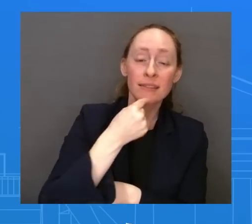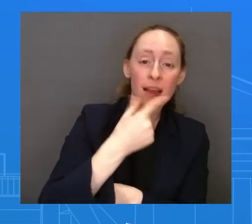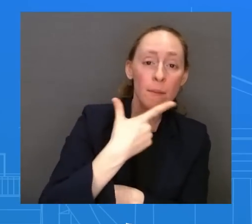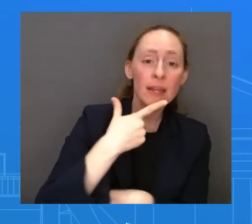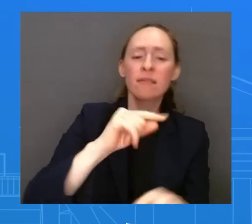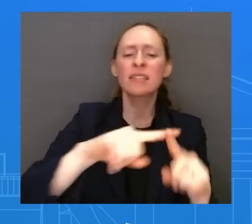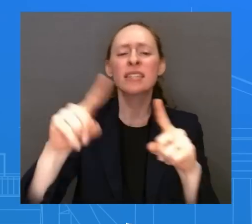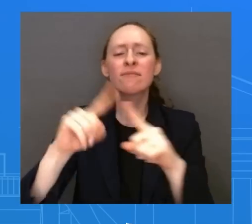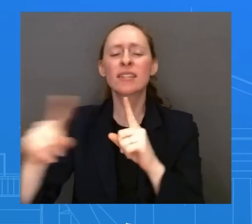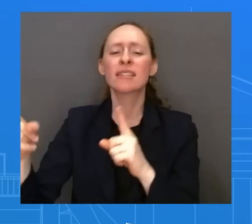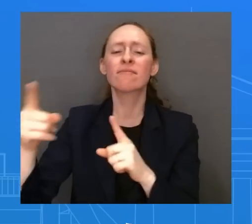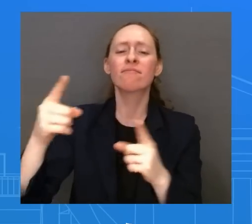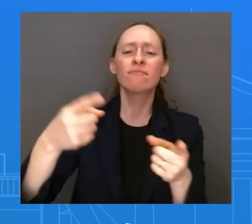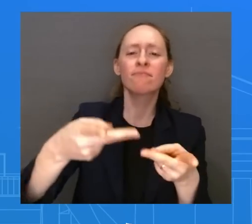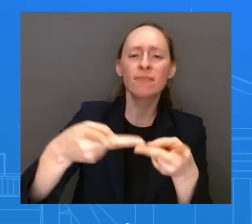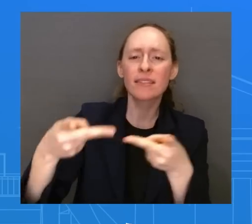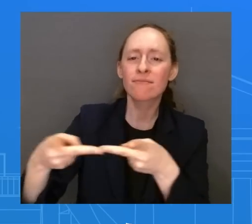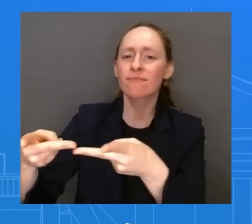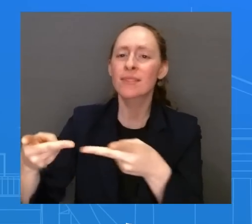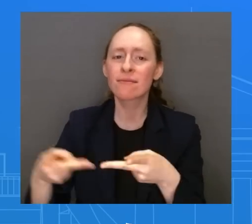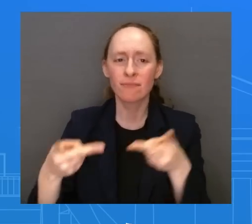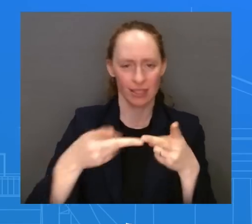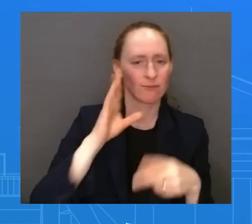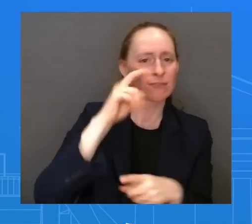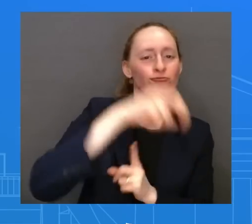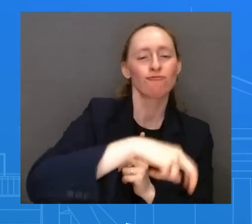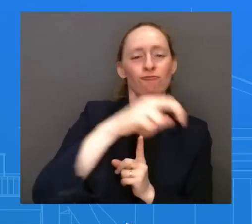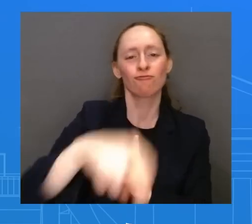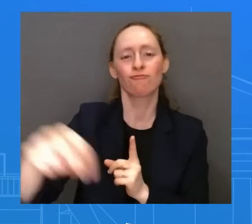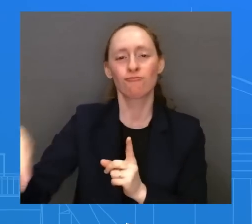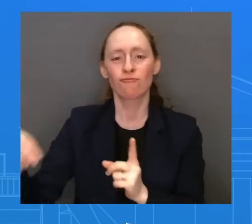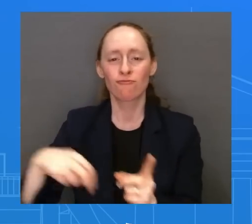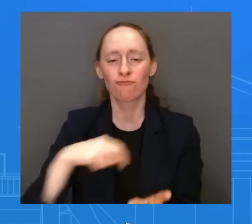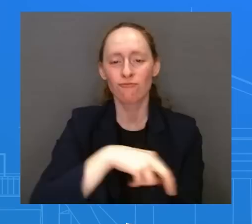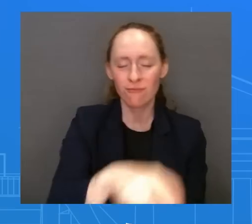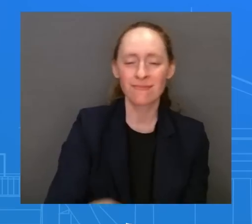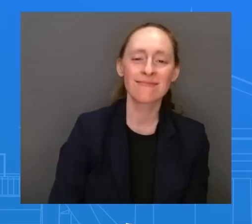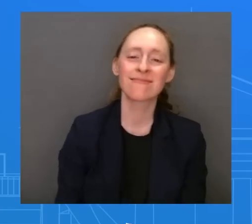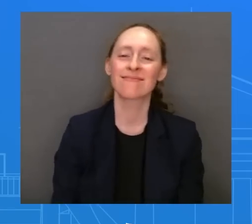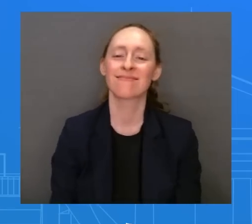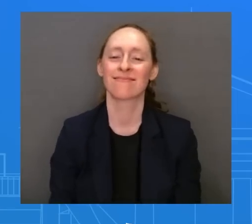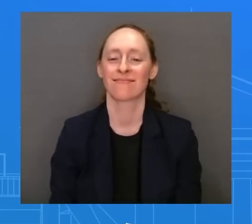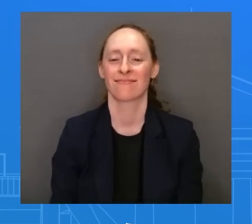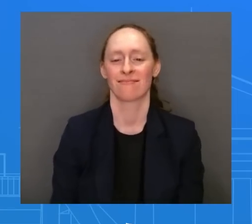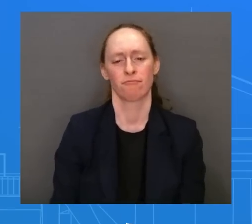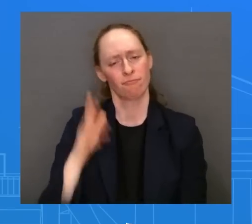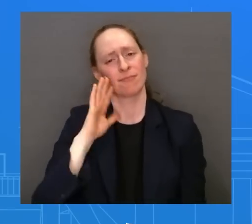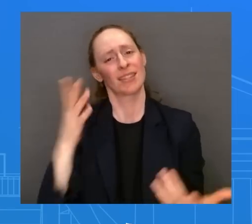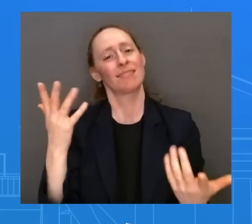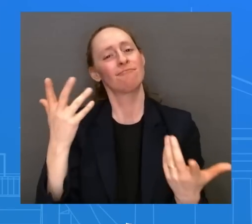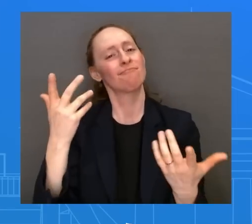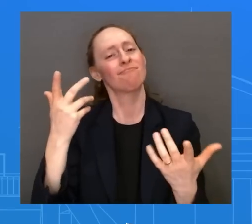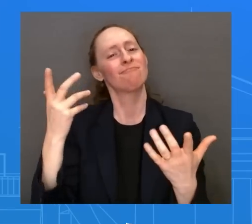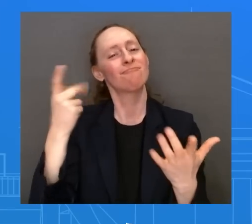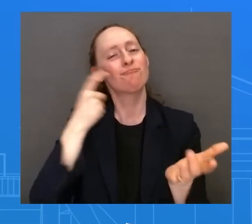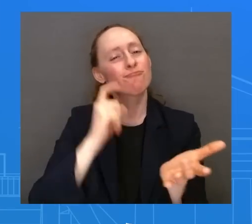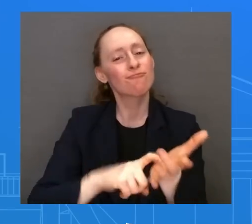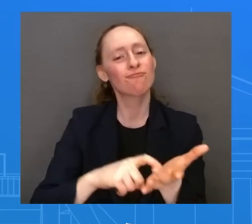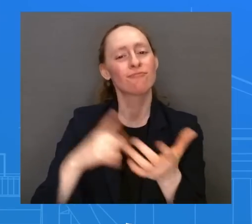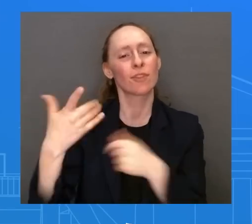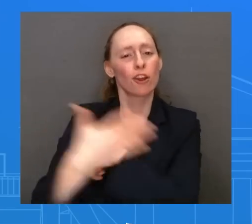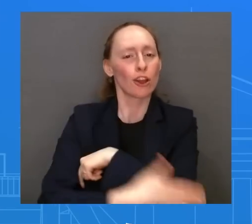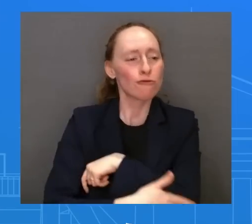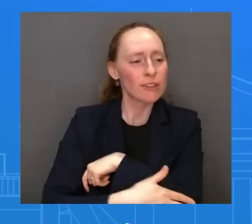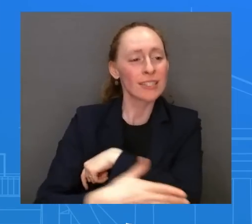the Deep historic ties that link our countries and people on Monday we'll have some more to share about the details of that